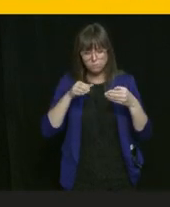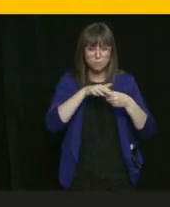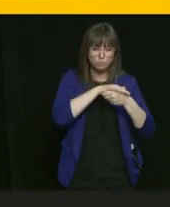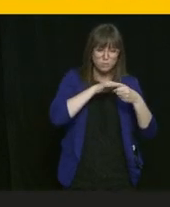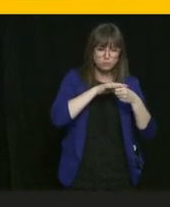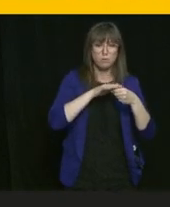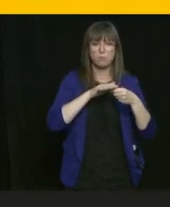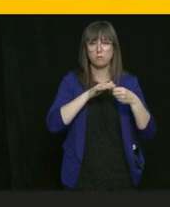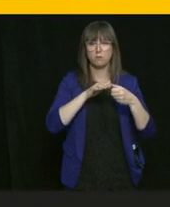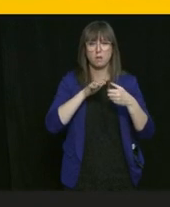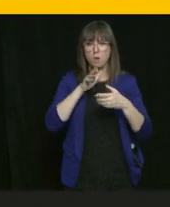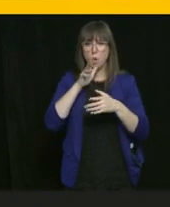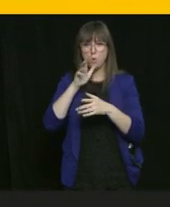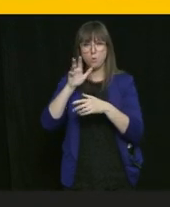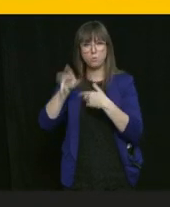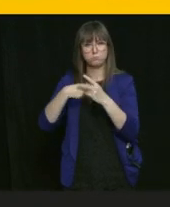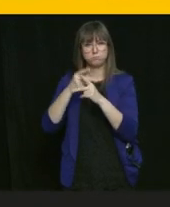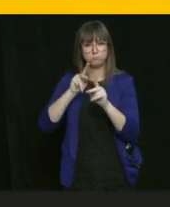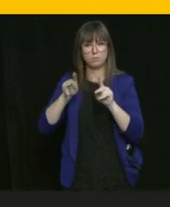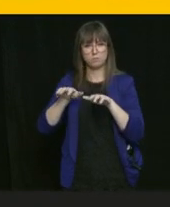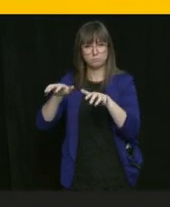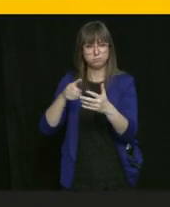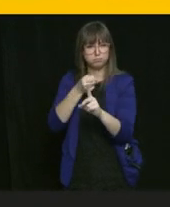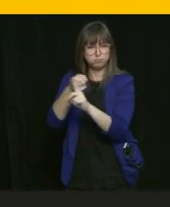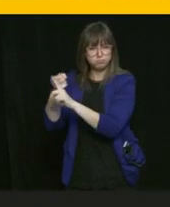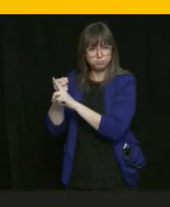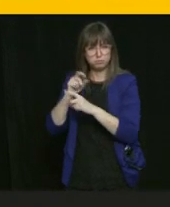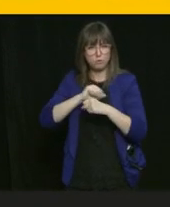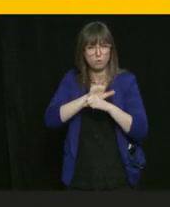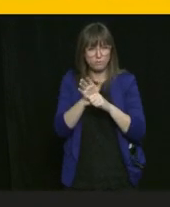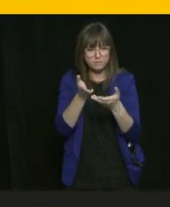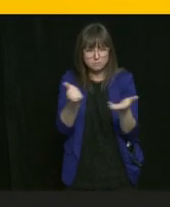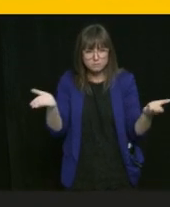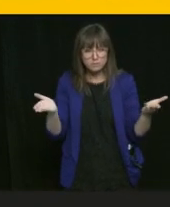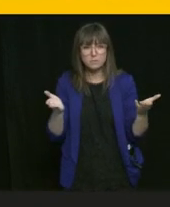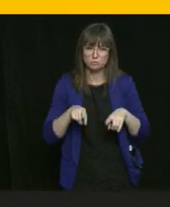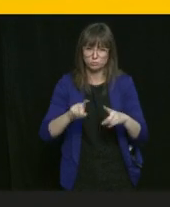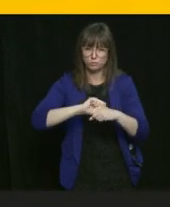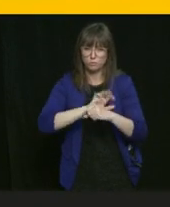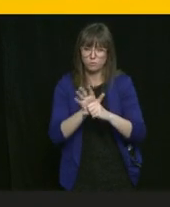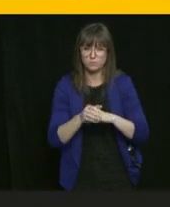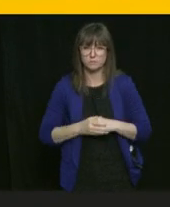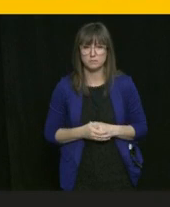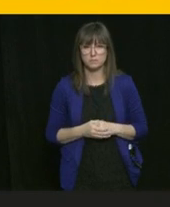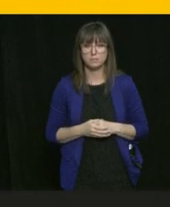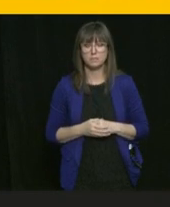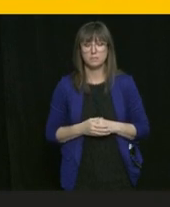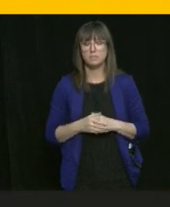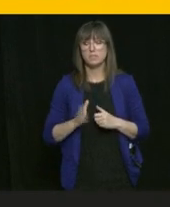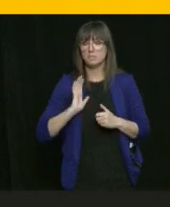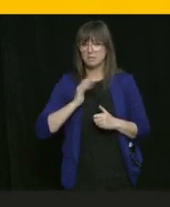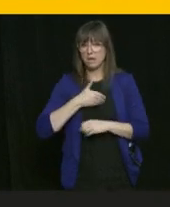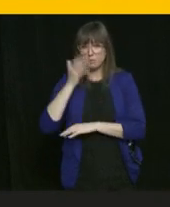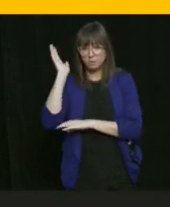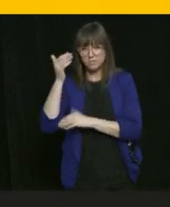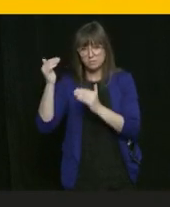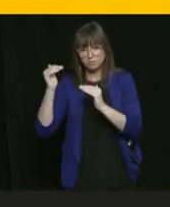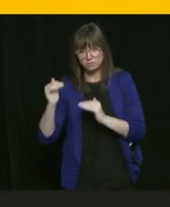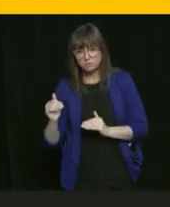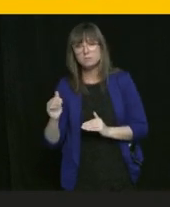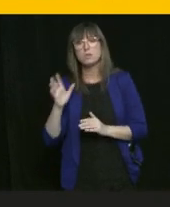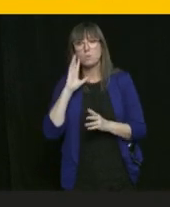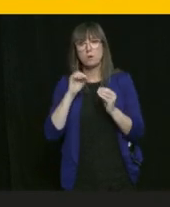demographic epidemiology of COVID-19 in Canada and discuss how that impacts the national. In the following presentation, we'll have a closer